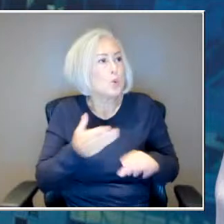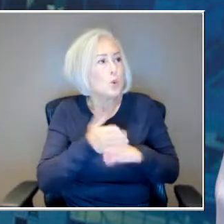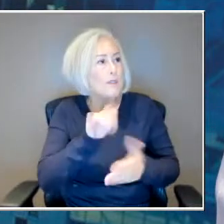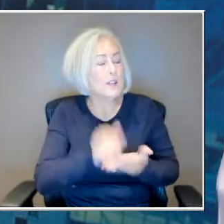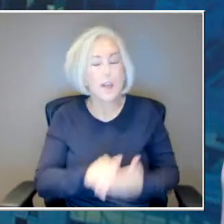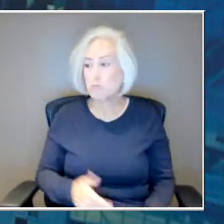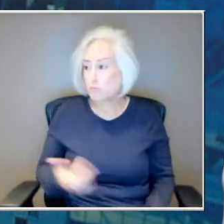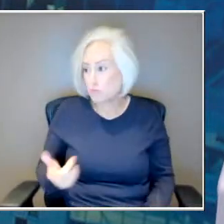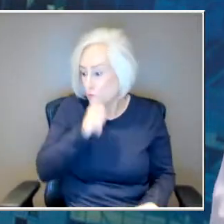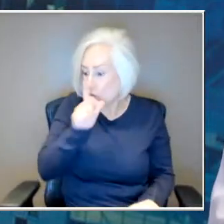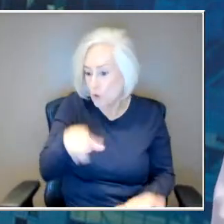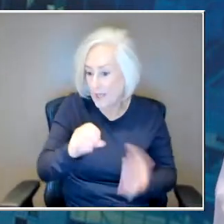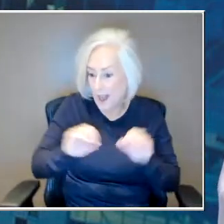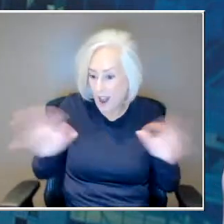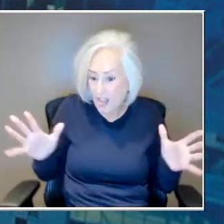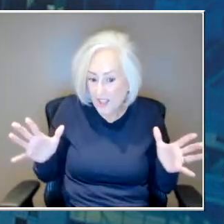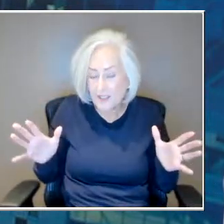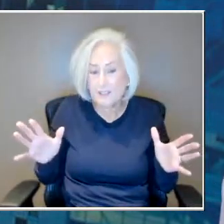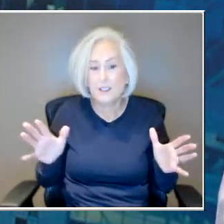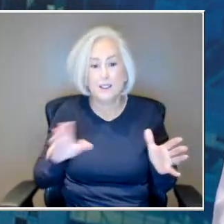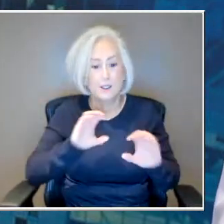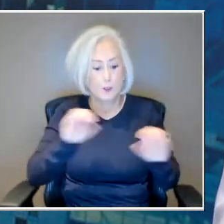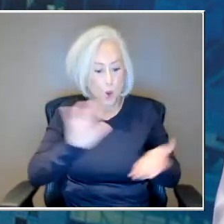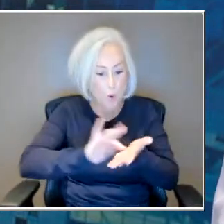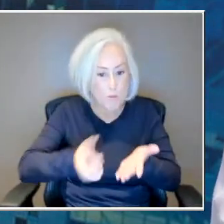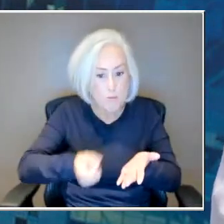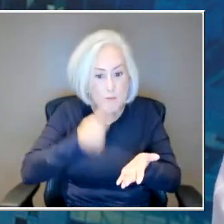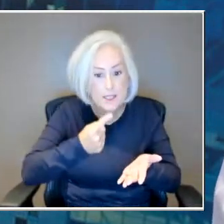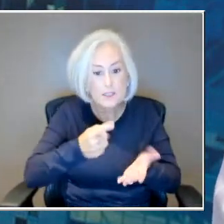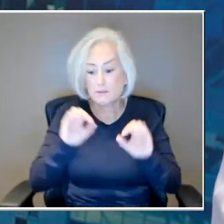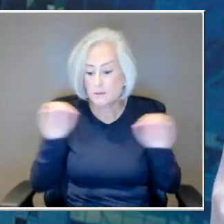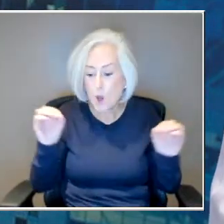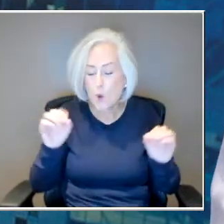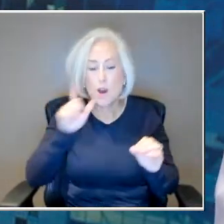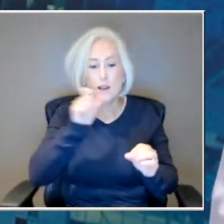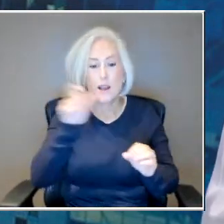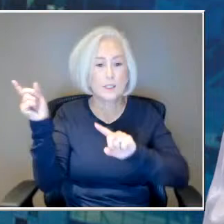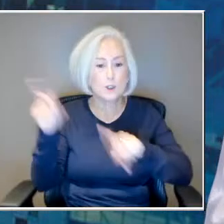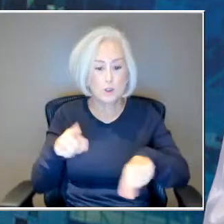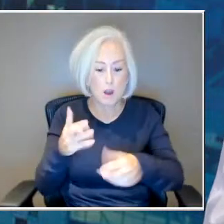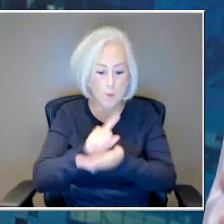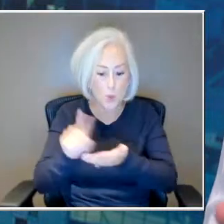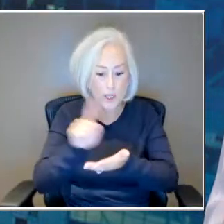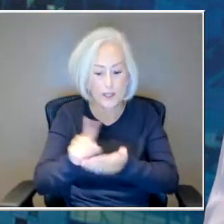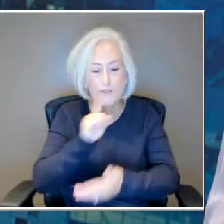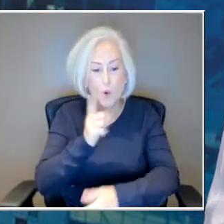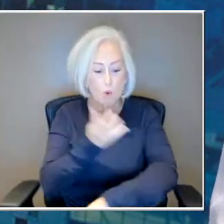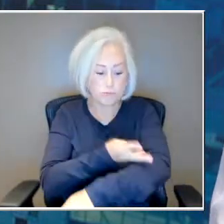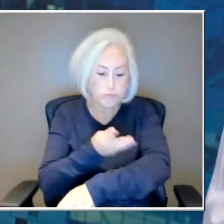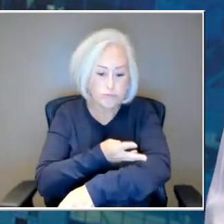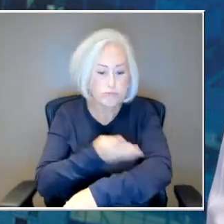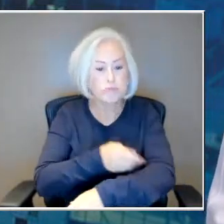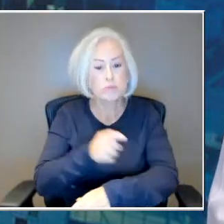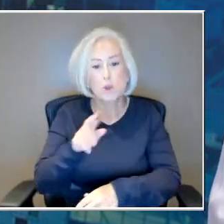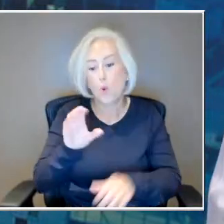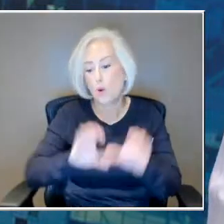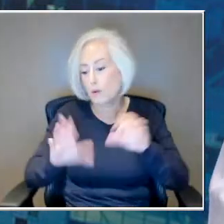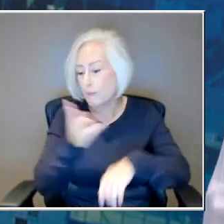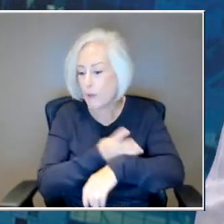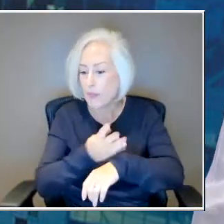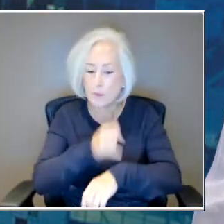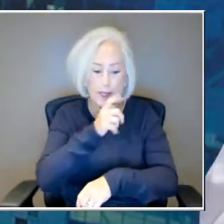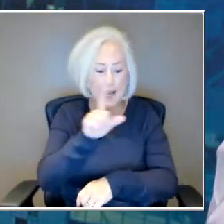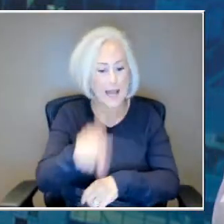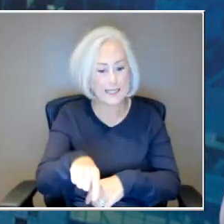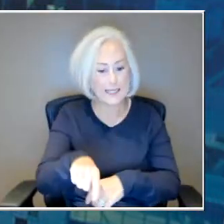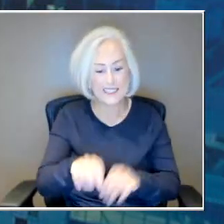take anything. You don't need to take any pills. You don't need to come every week for an IV injection or IV chemotherapy or an injection. So the good